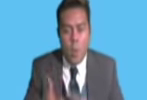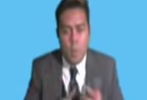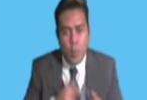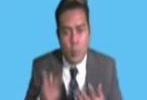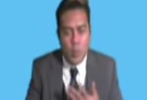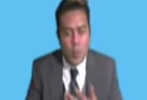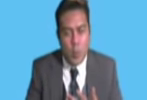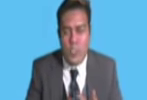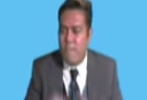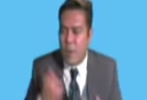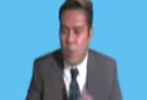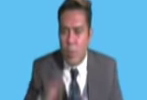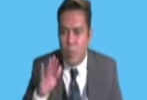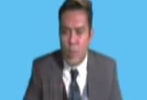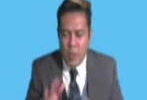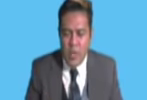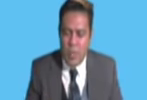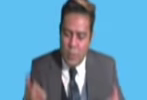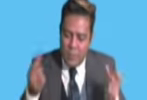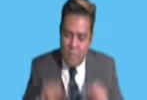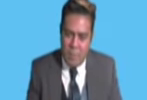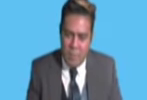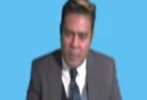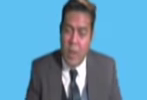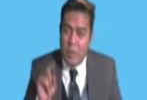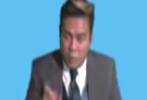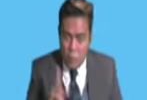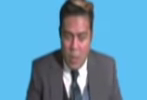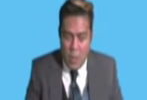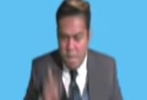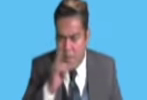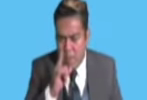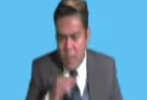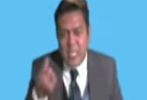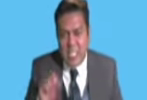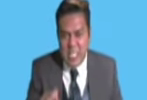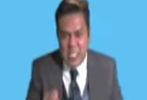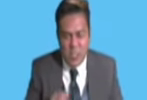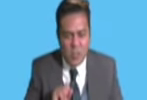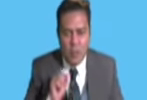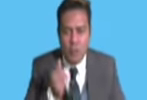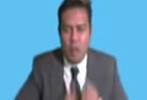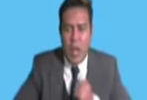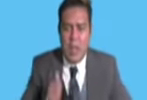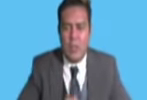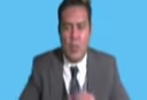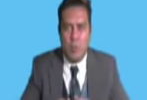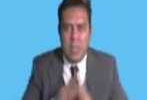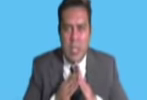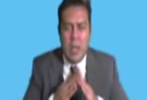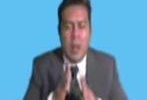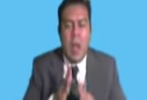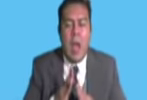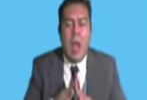very poorly coordinated. It was a failure. And even today, people are still struggling to build their house and to rebuild their